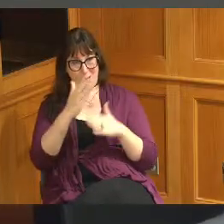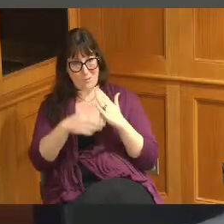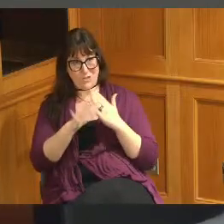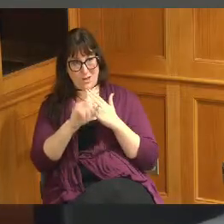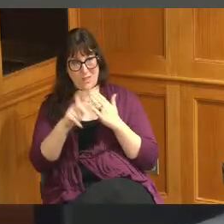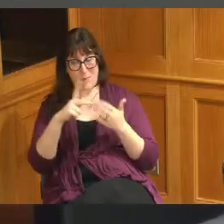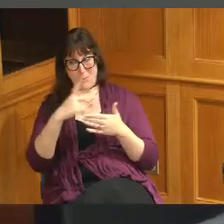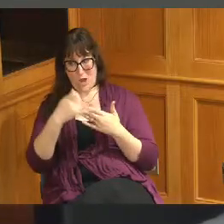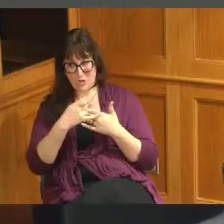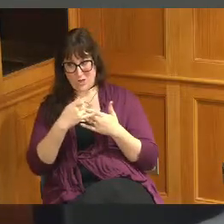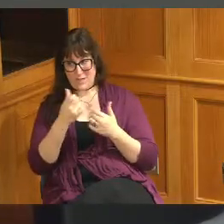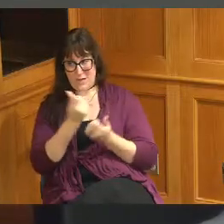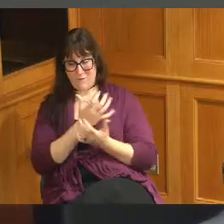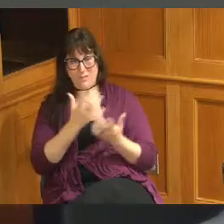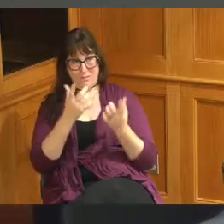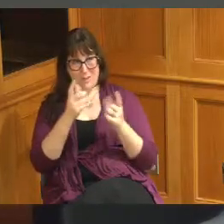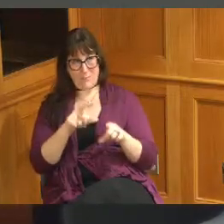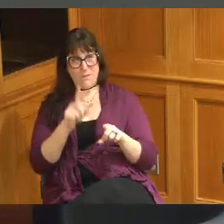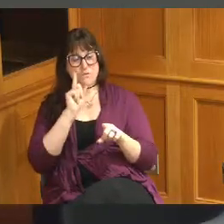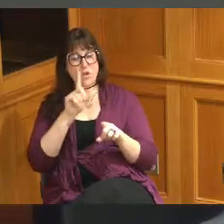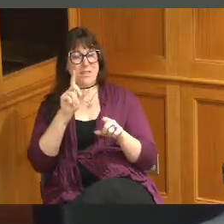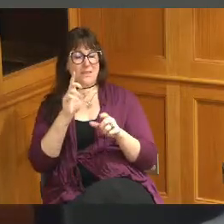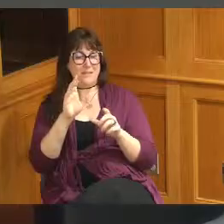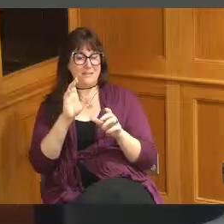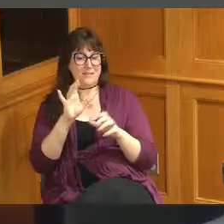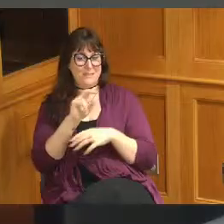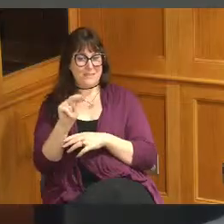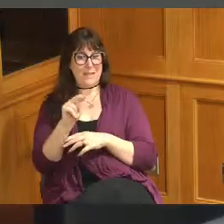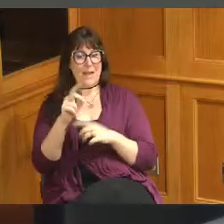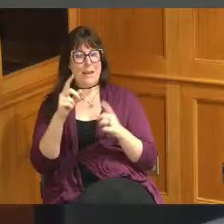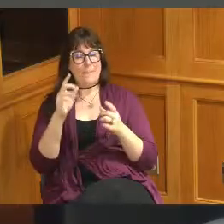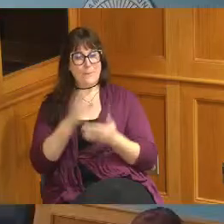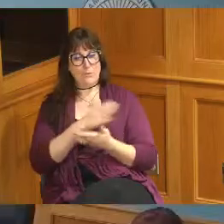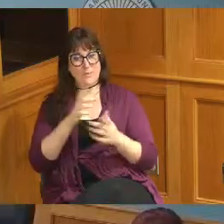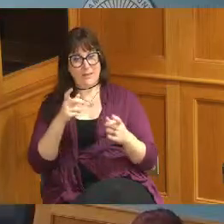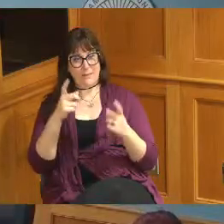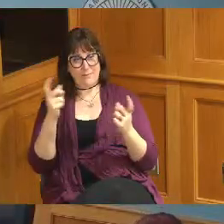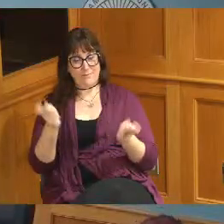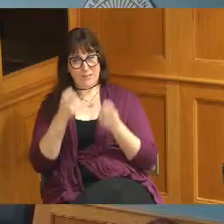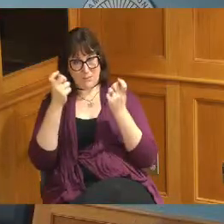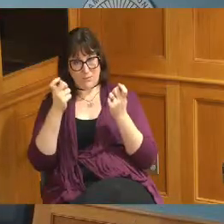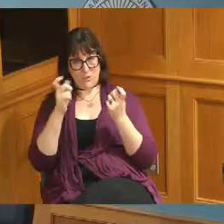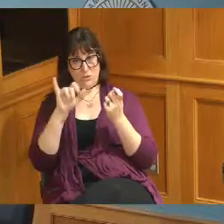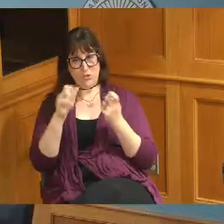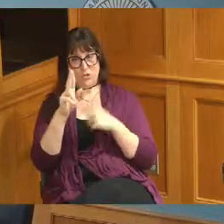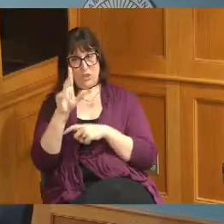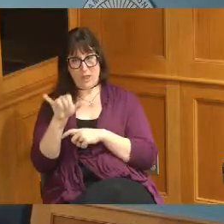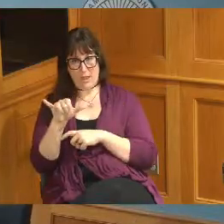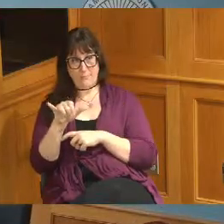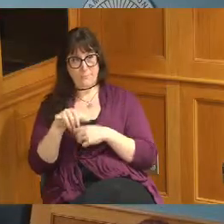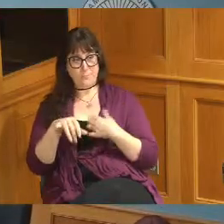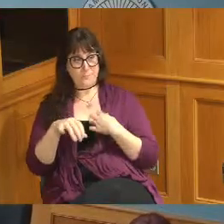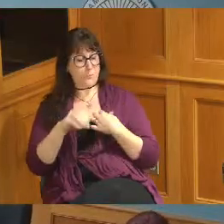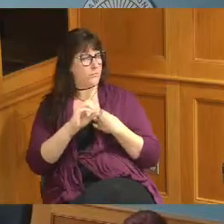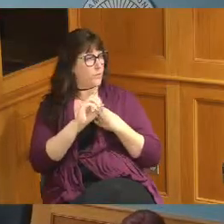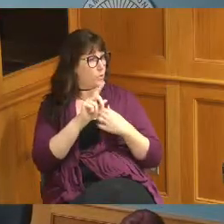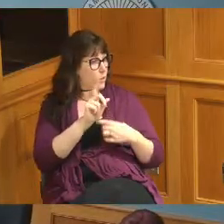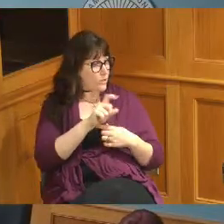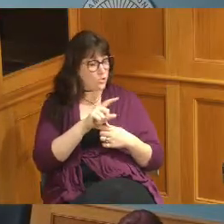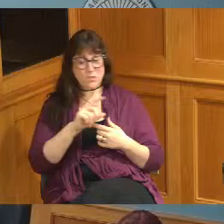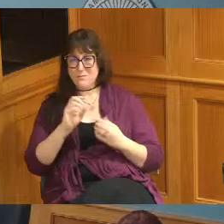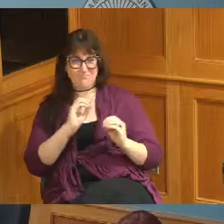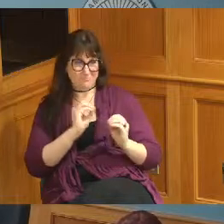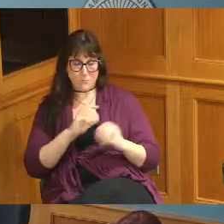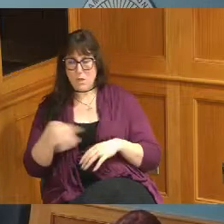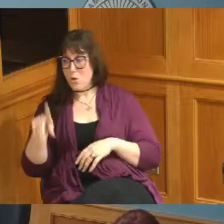project in advance of the Cincinnati Music Festival in late July. All right, Commissioner Summer Dumas, any questions? No questions.